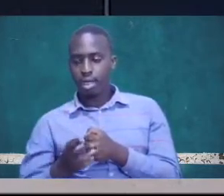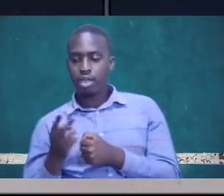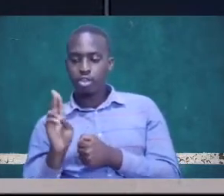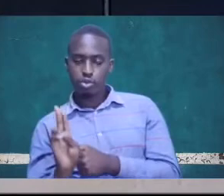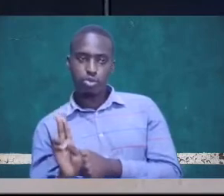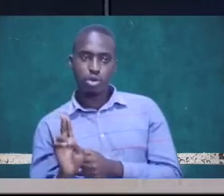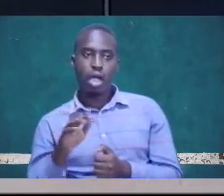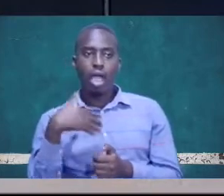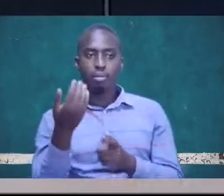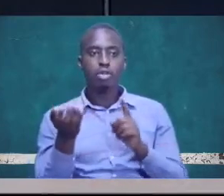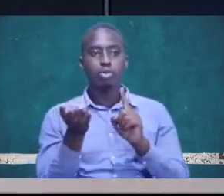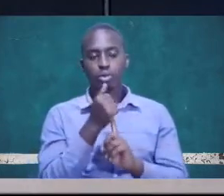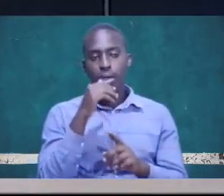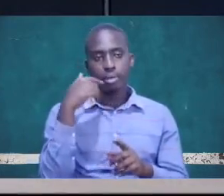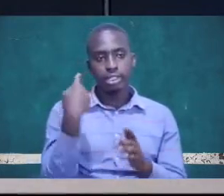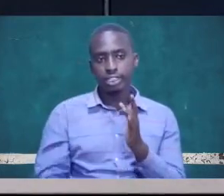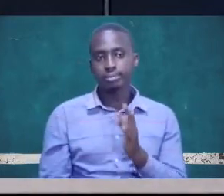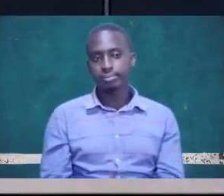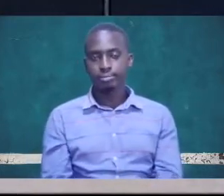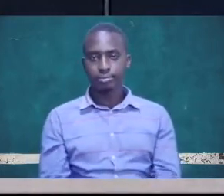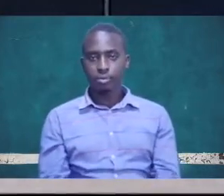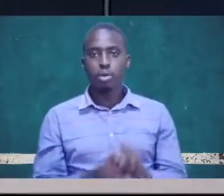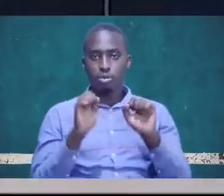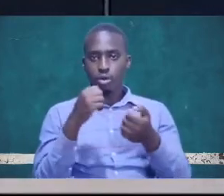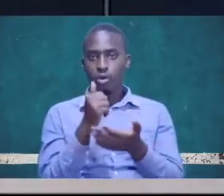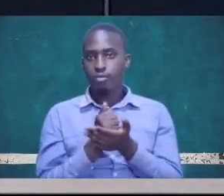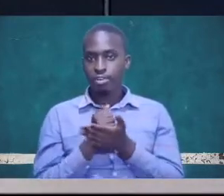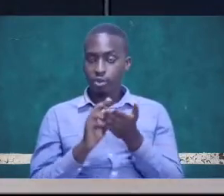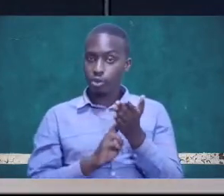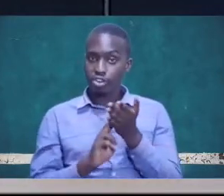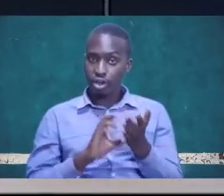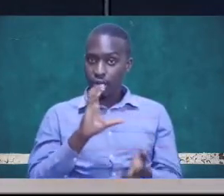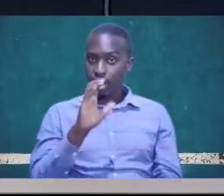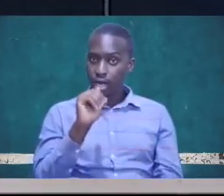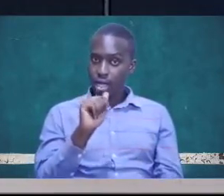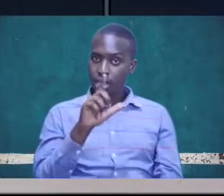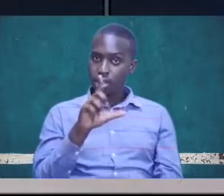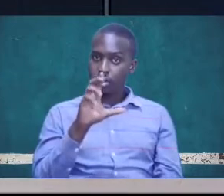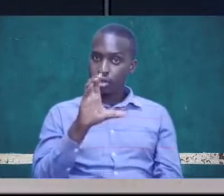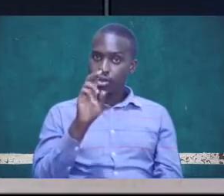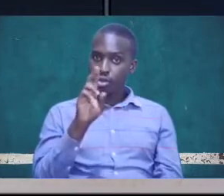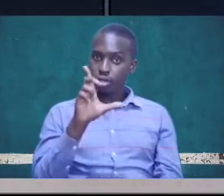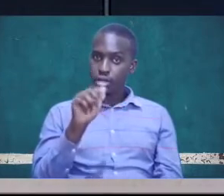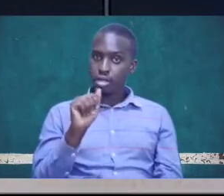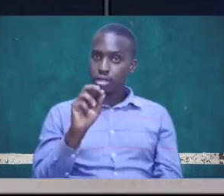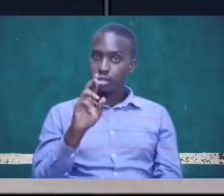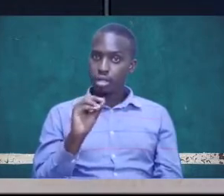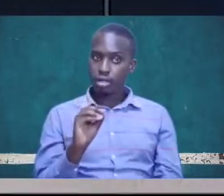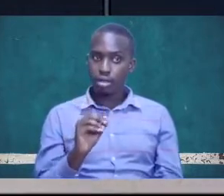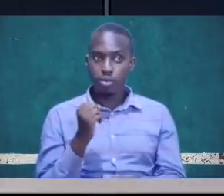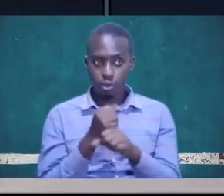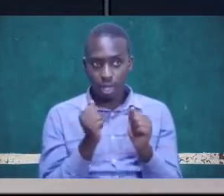then here you find. Can you calculate together with me? So let's do that. We